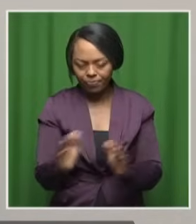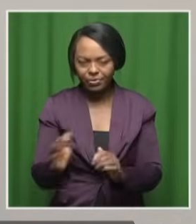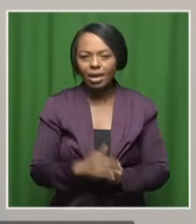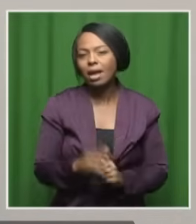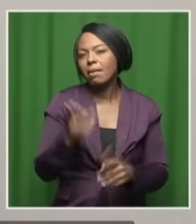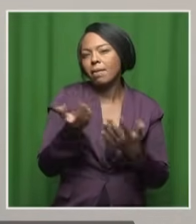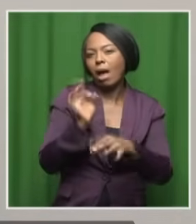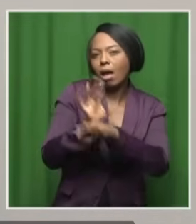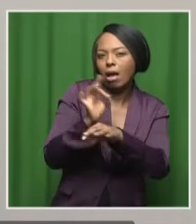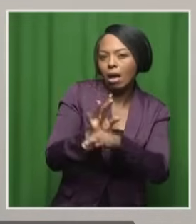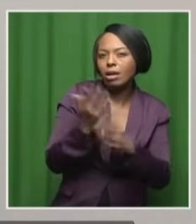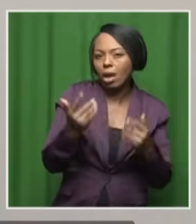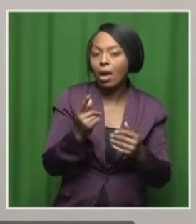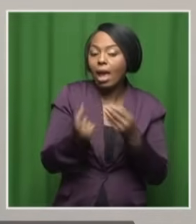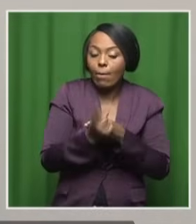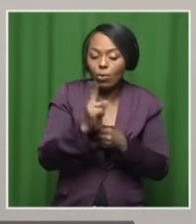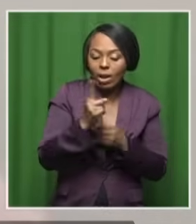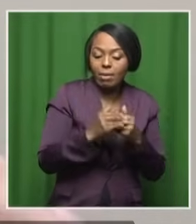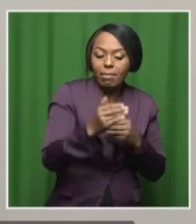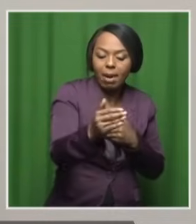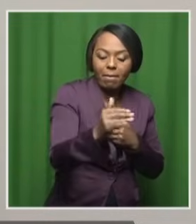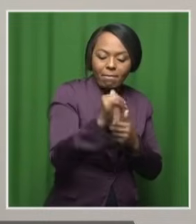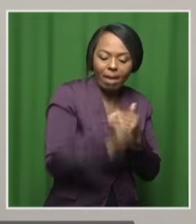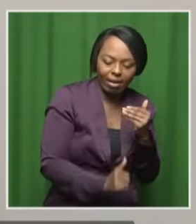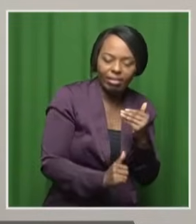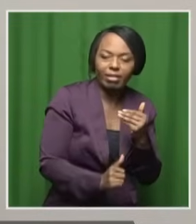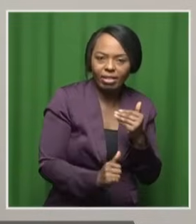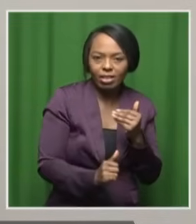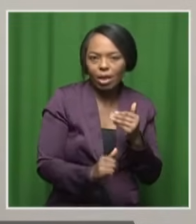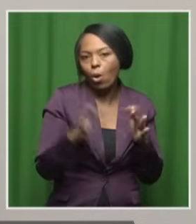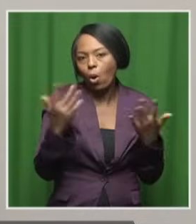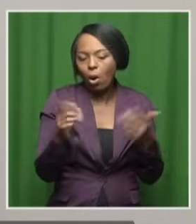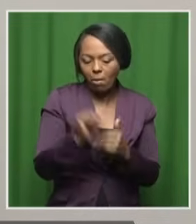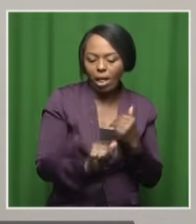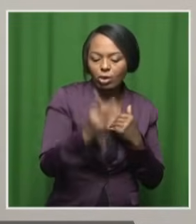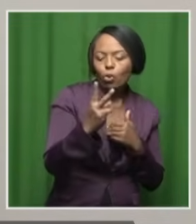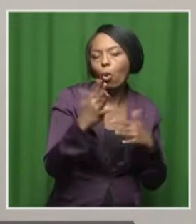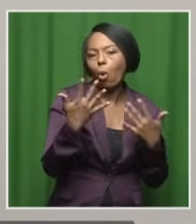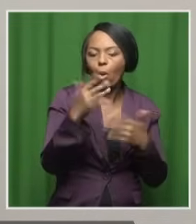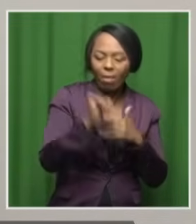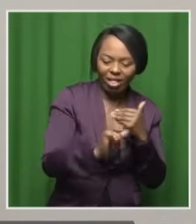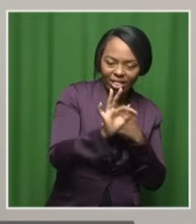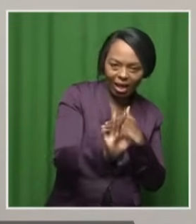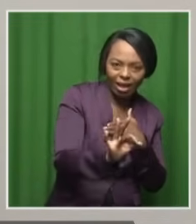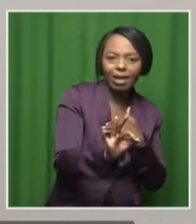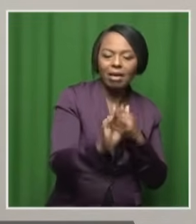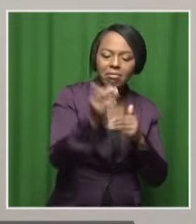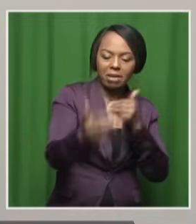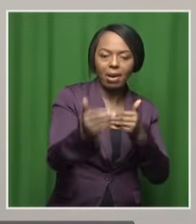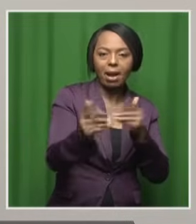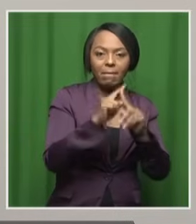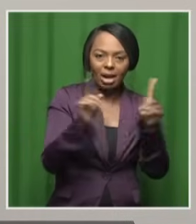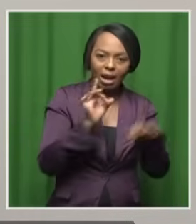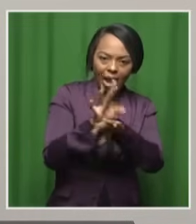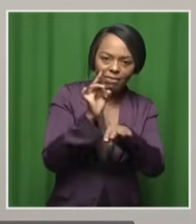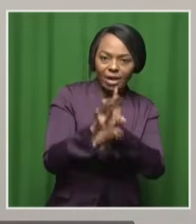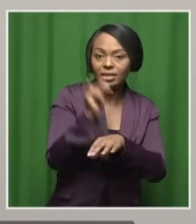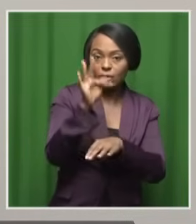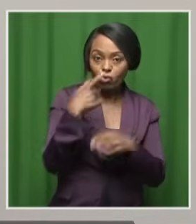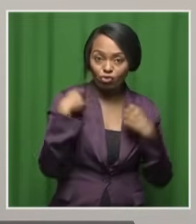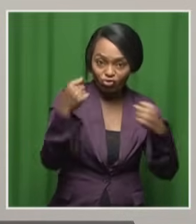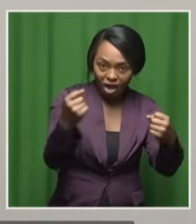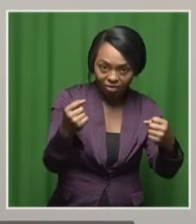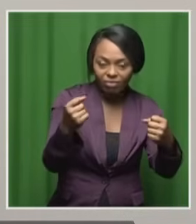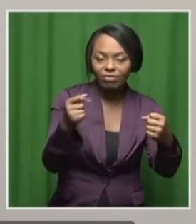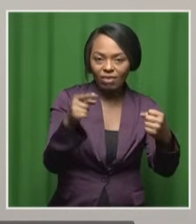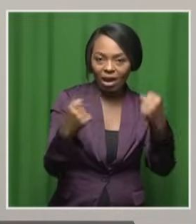look at what's going to happen in a month is impossible, let alone looking ahead 2 or 3 months ahead. But our advice to motorists locally is